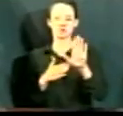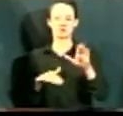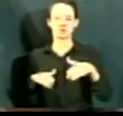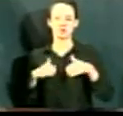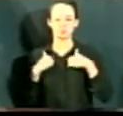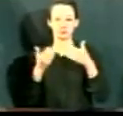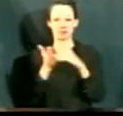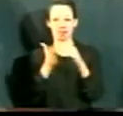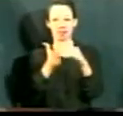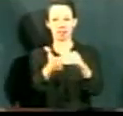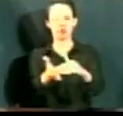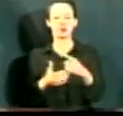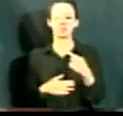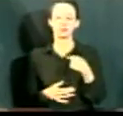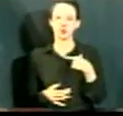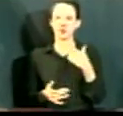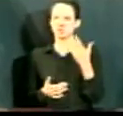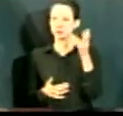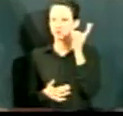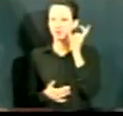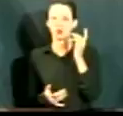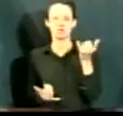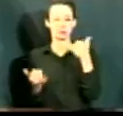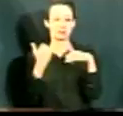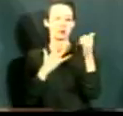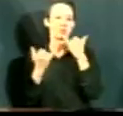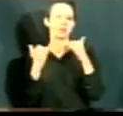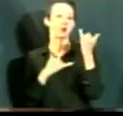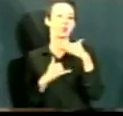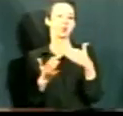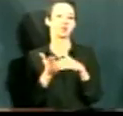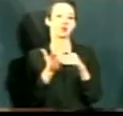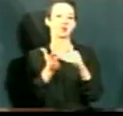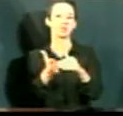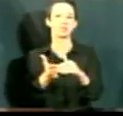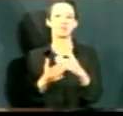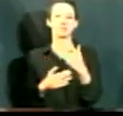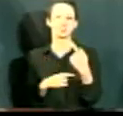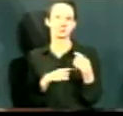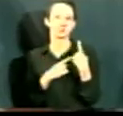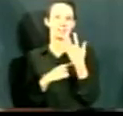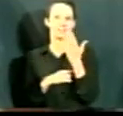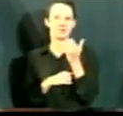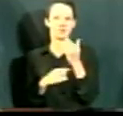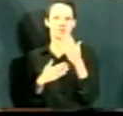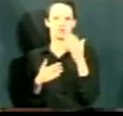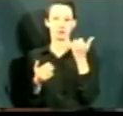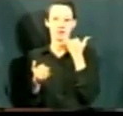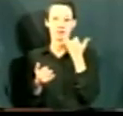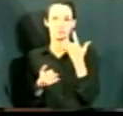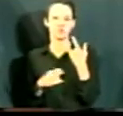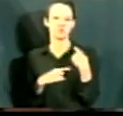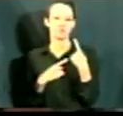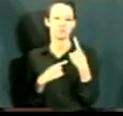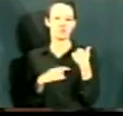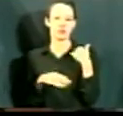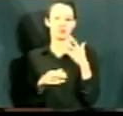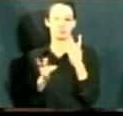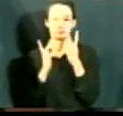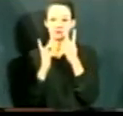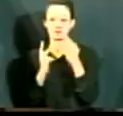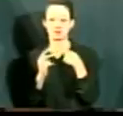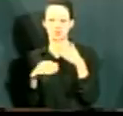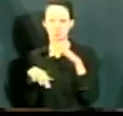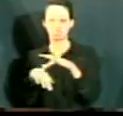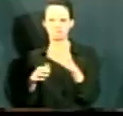gotten 15 calls from parents since I last came and talked to you, and I've been to numerous IEP meetings. And I'm